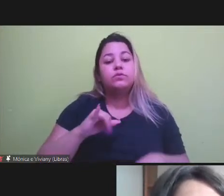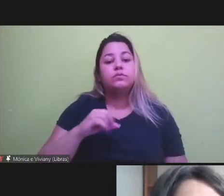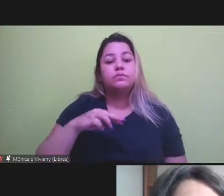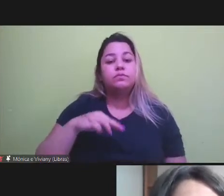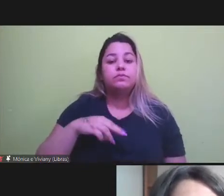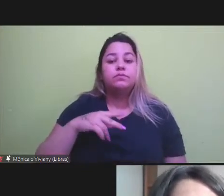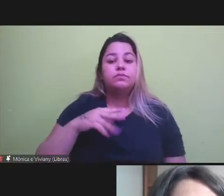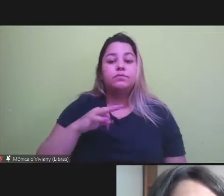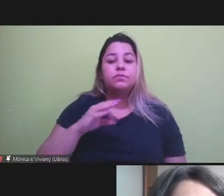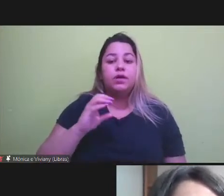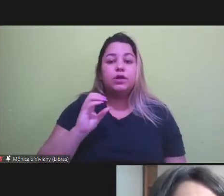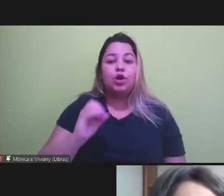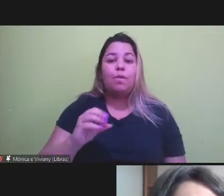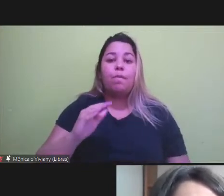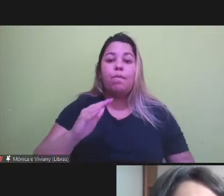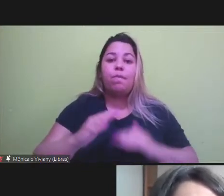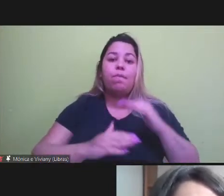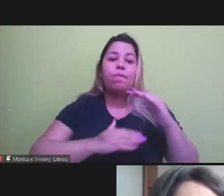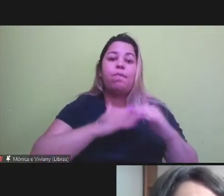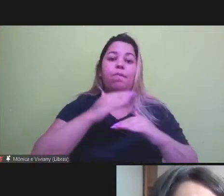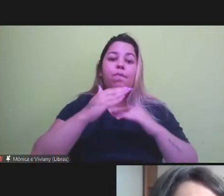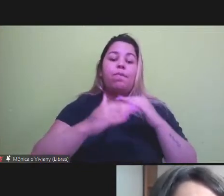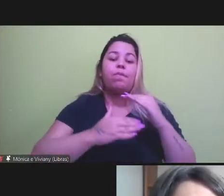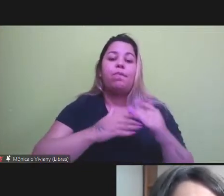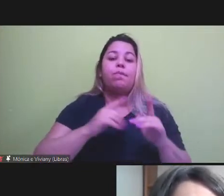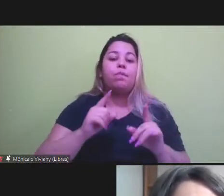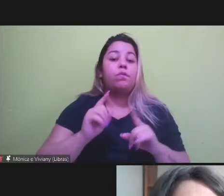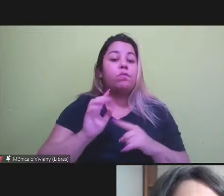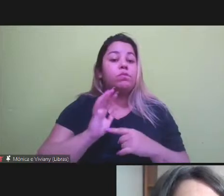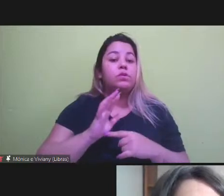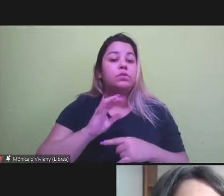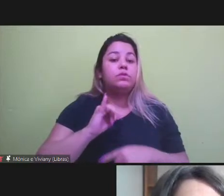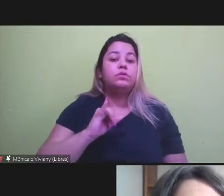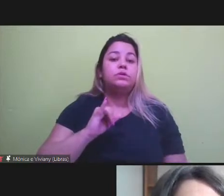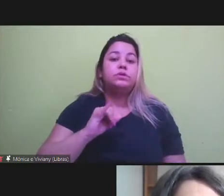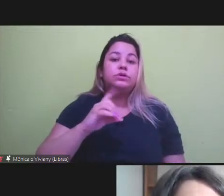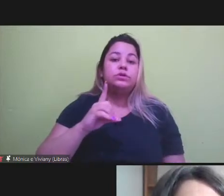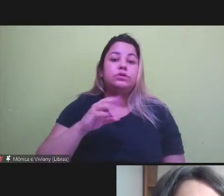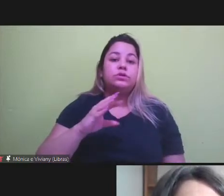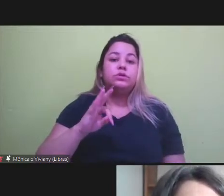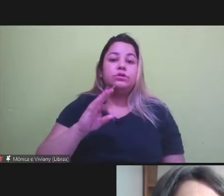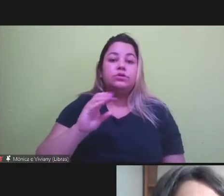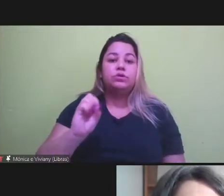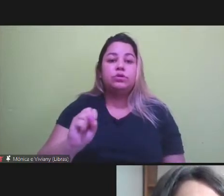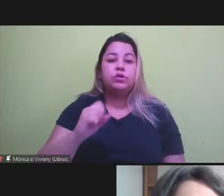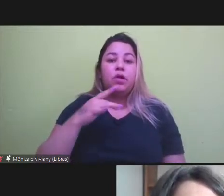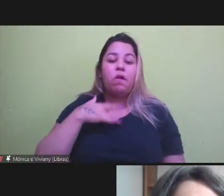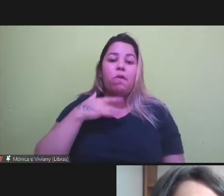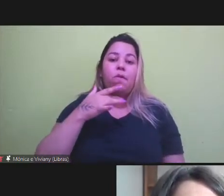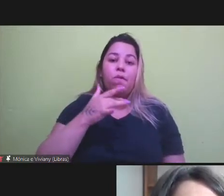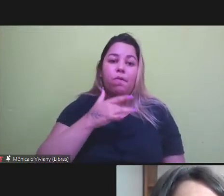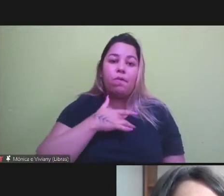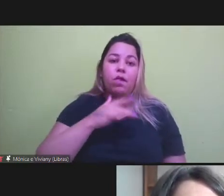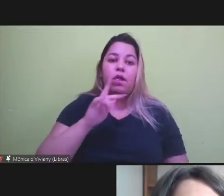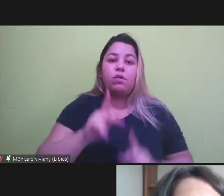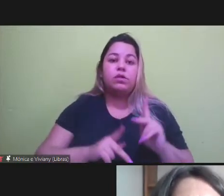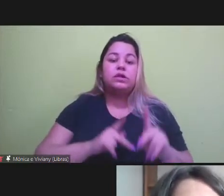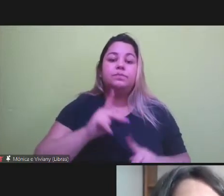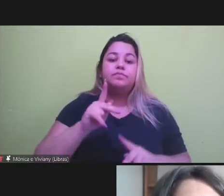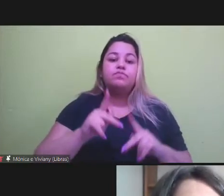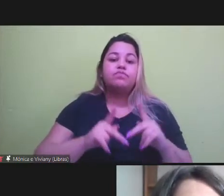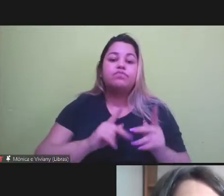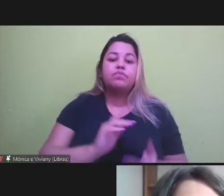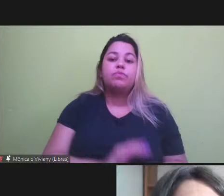the impact level and how we are going to develop this in the indicative scope, especially in the population's